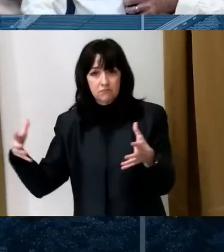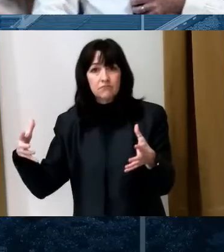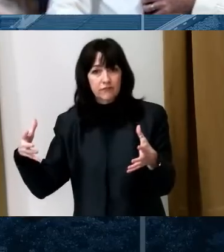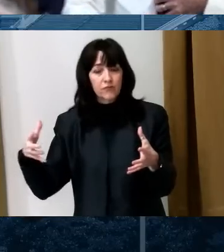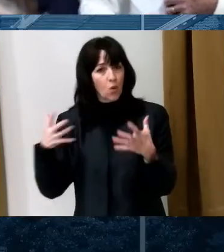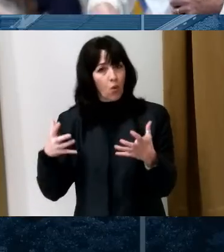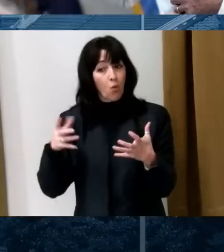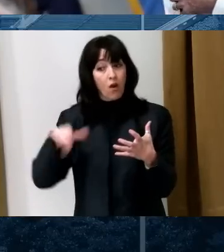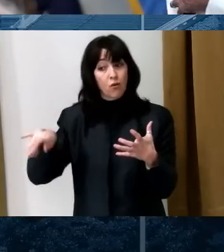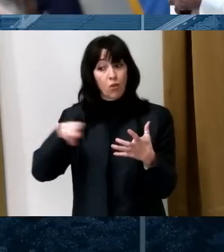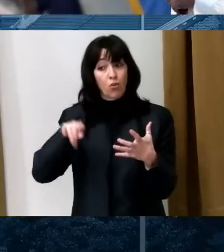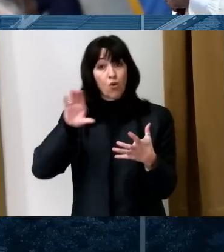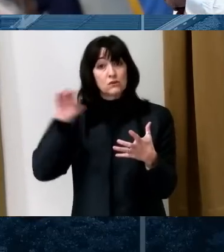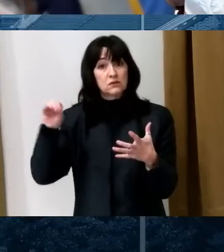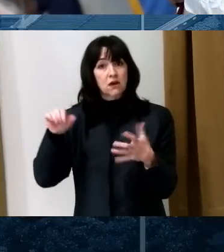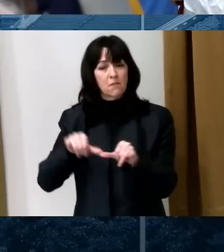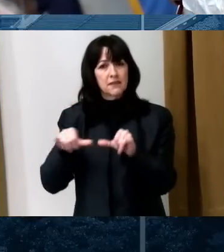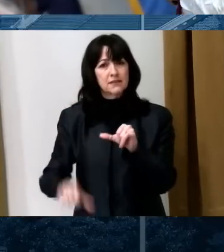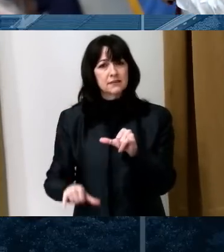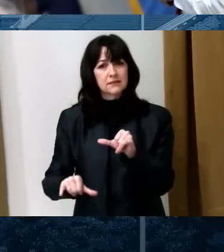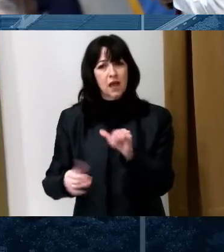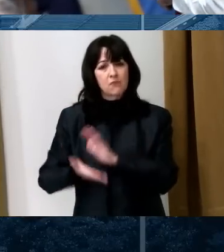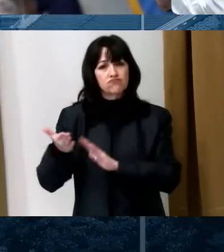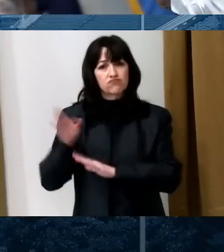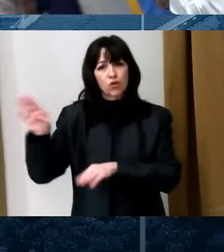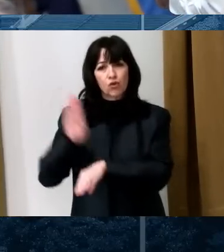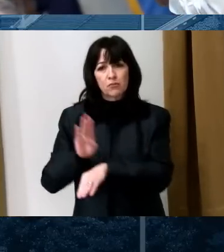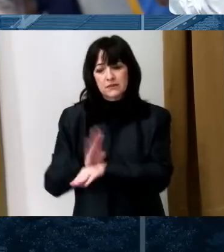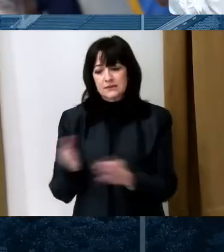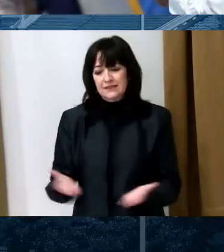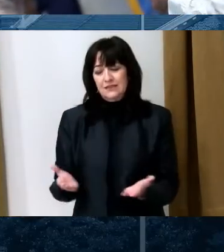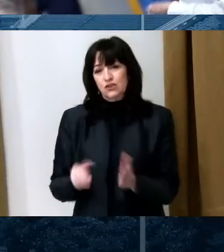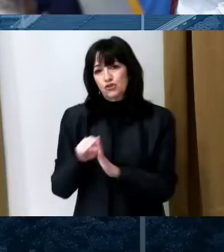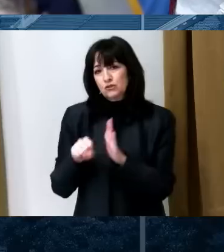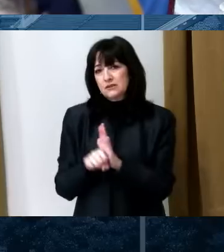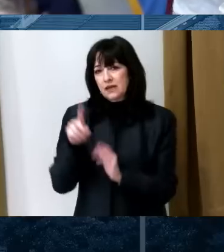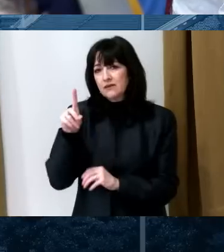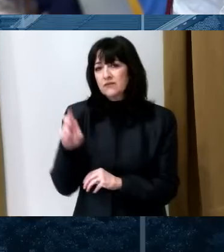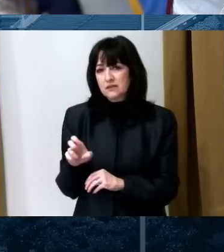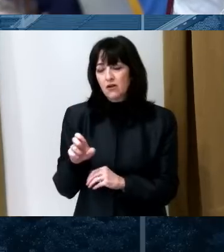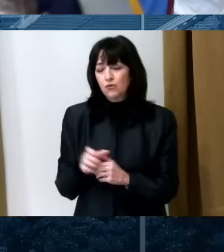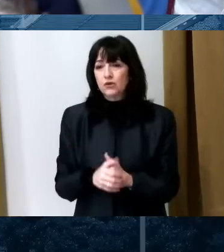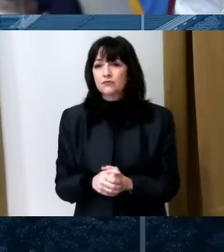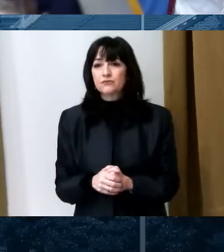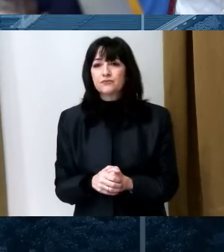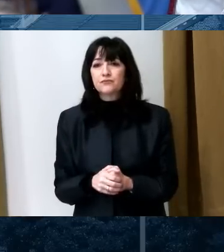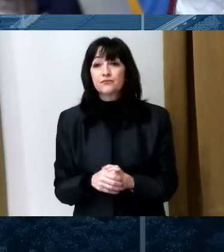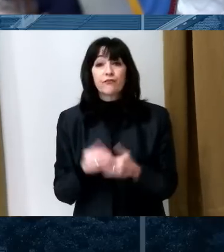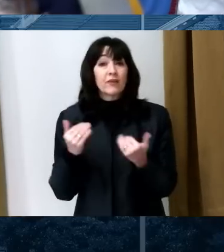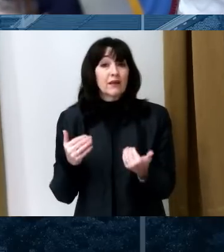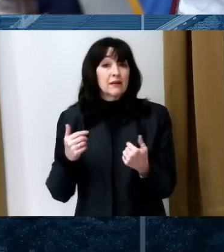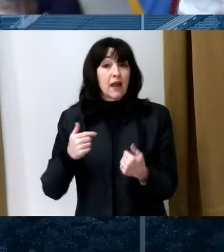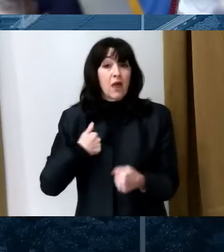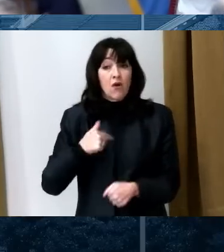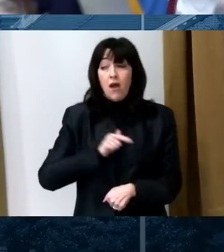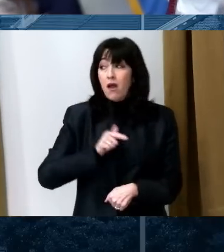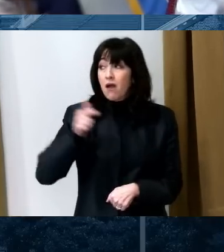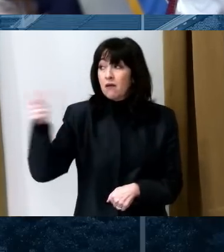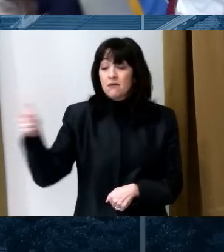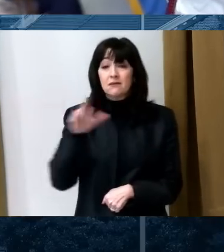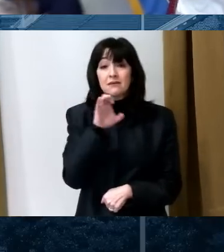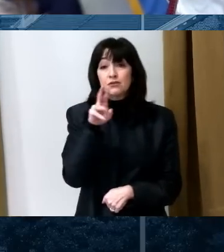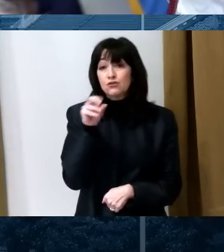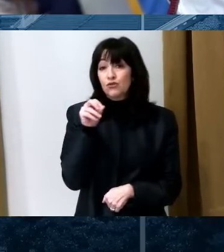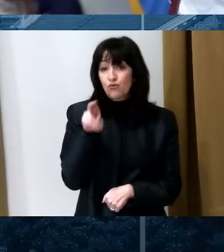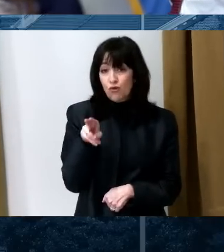stay here in Delaware. And these tools enable us to do that. So I'm going to turn it over to Saran. He's going to